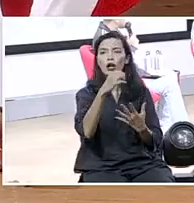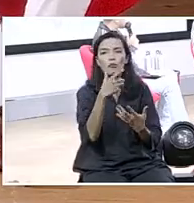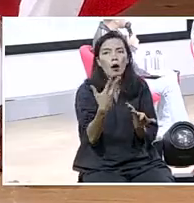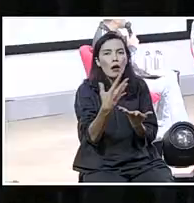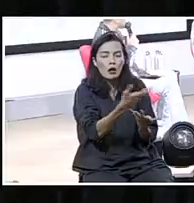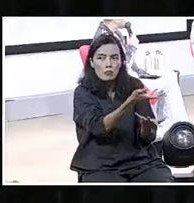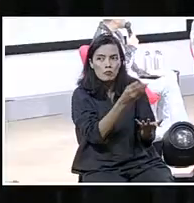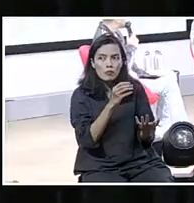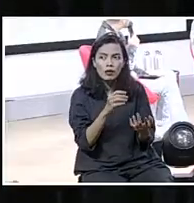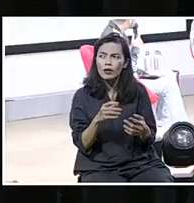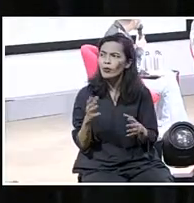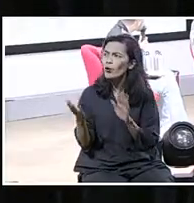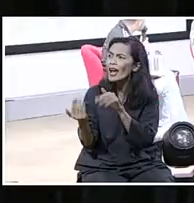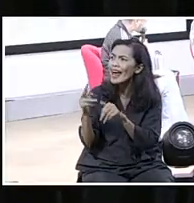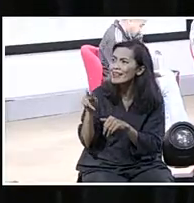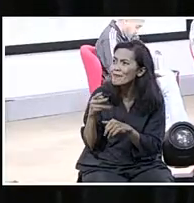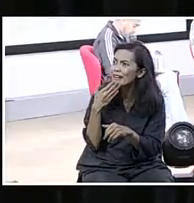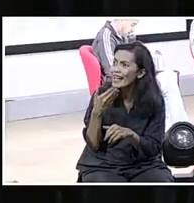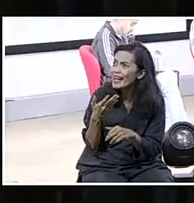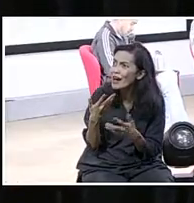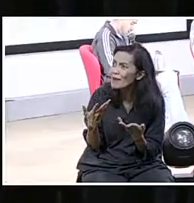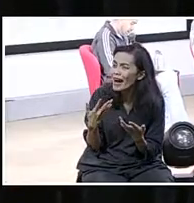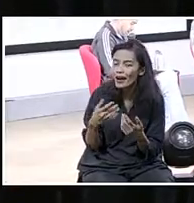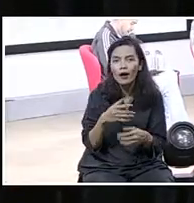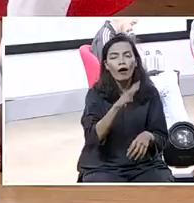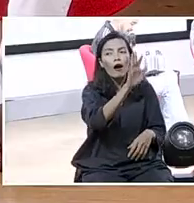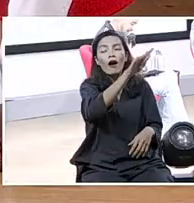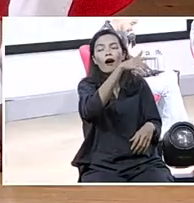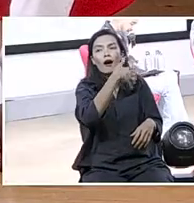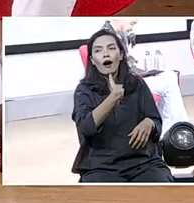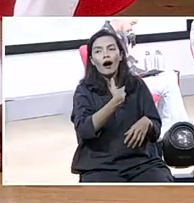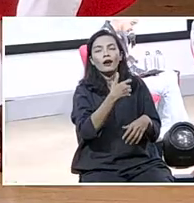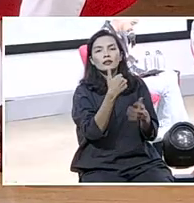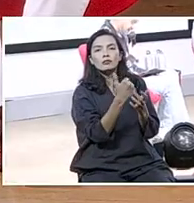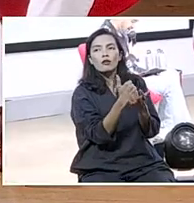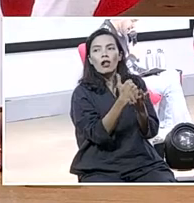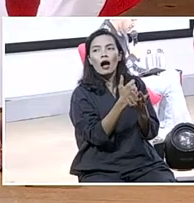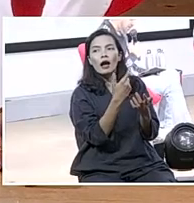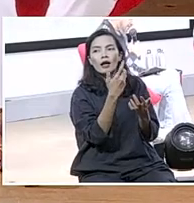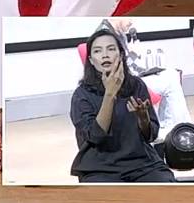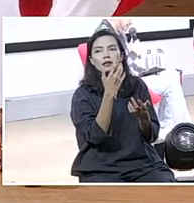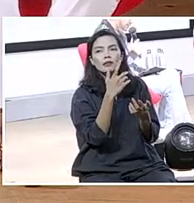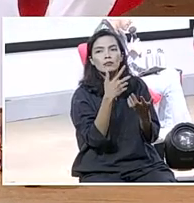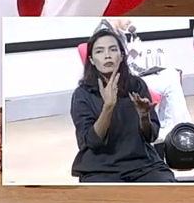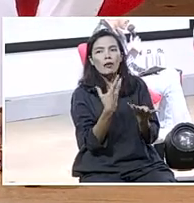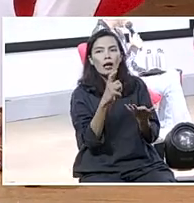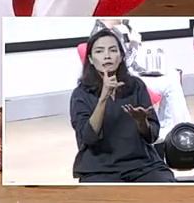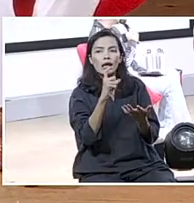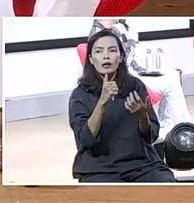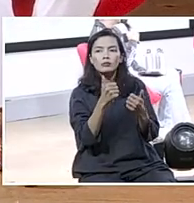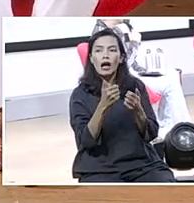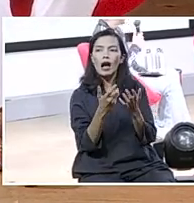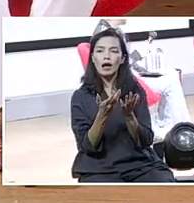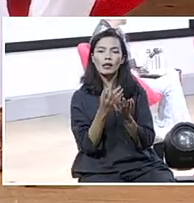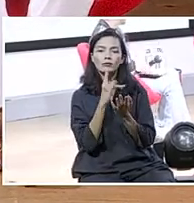what was the first question? What was the first question? It's actually the how do you give back to your community?